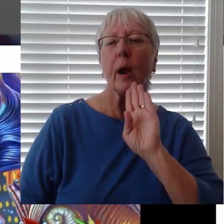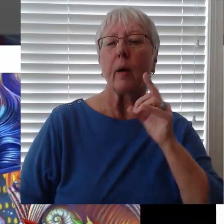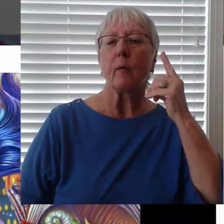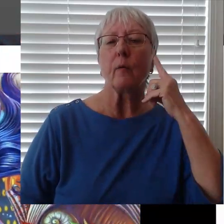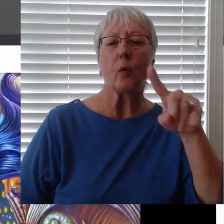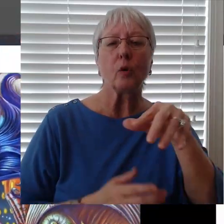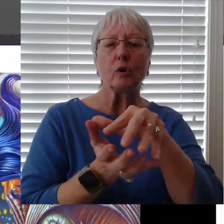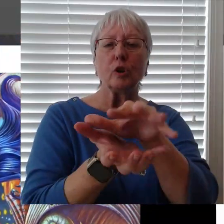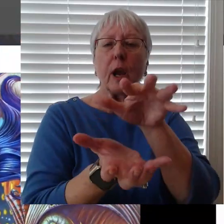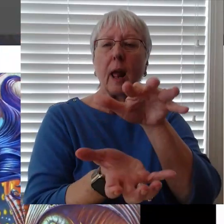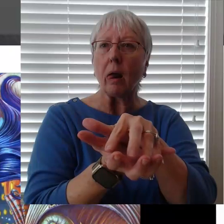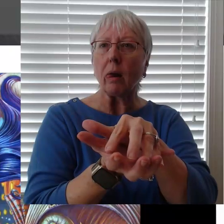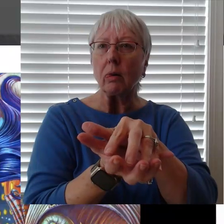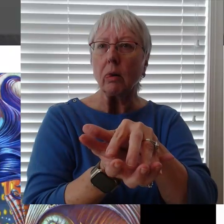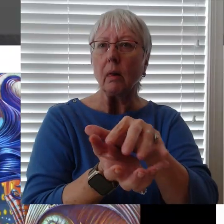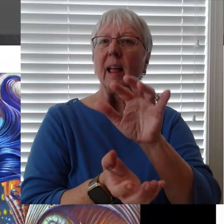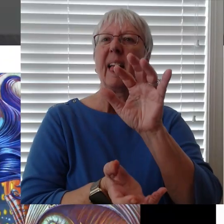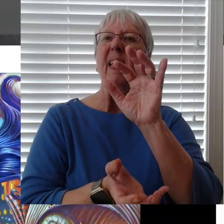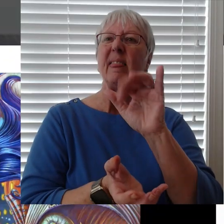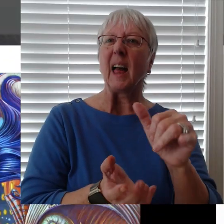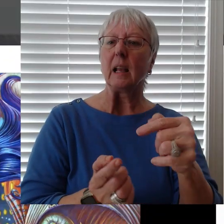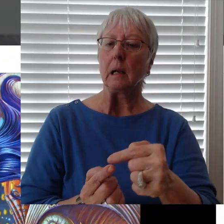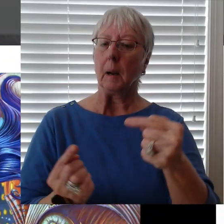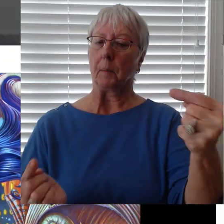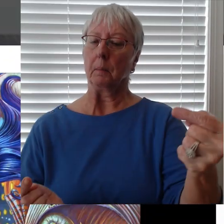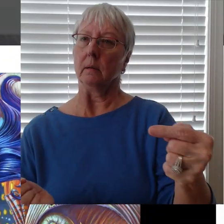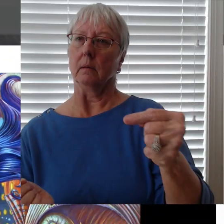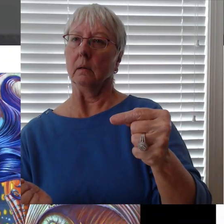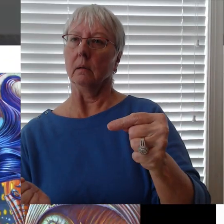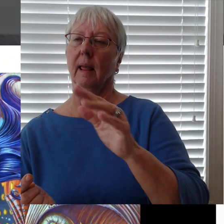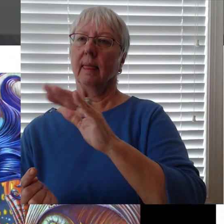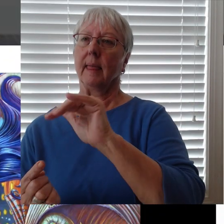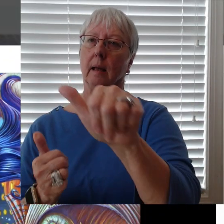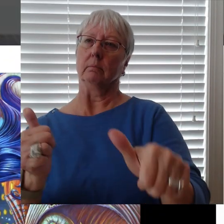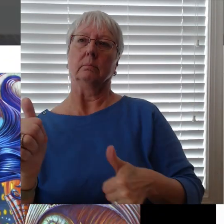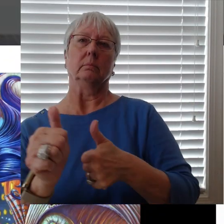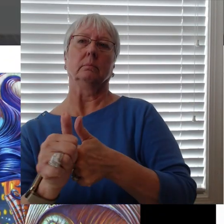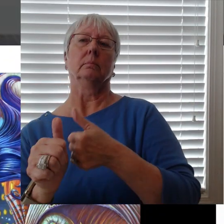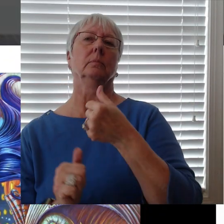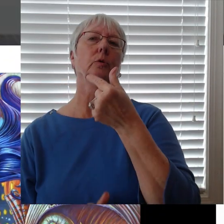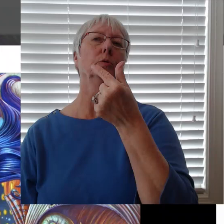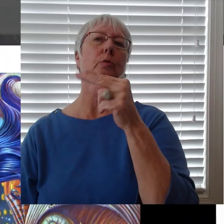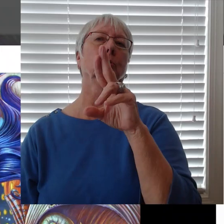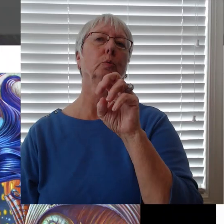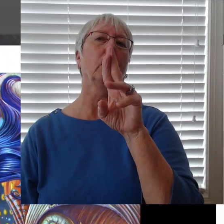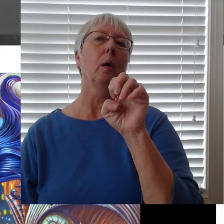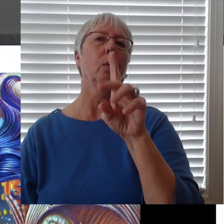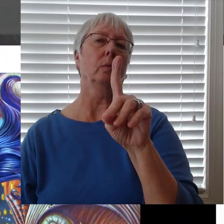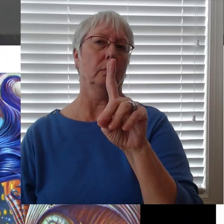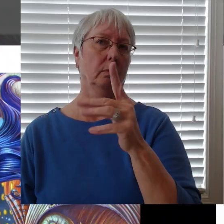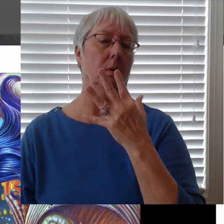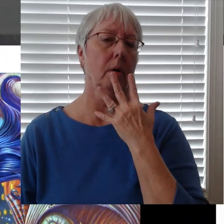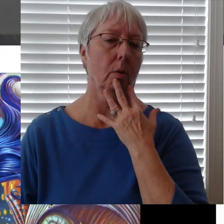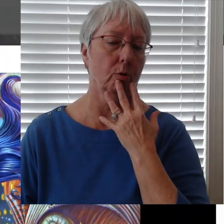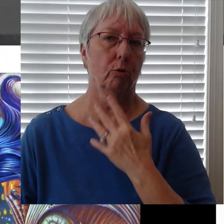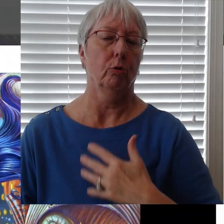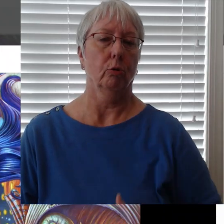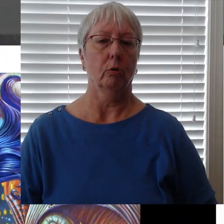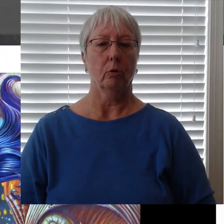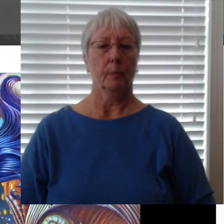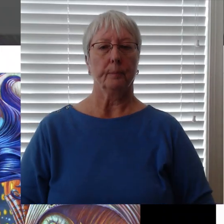but again, with less intensity than the two main characters. Notice that the shadows meant to